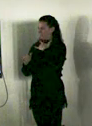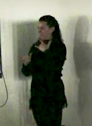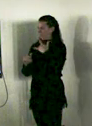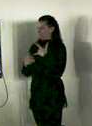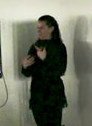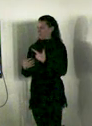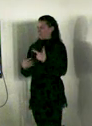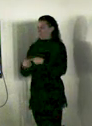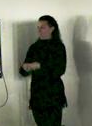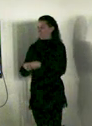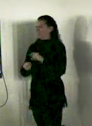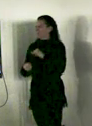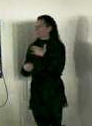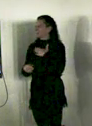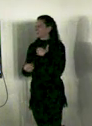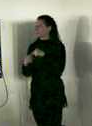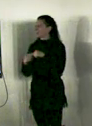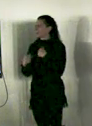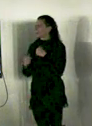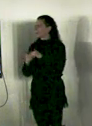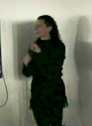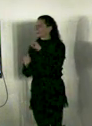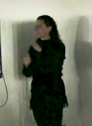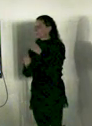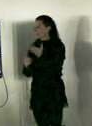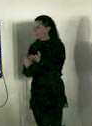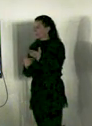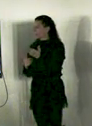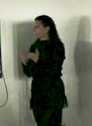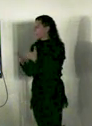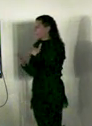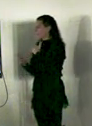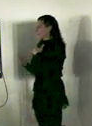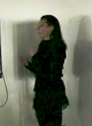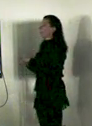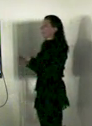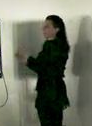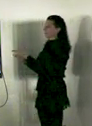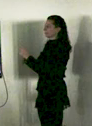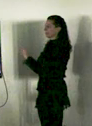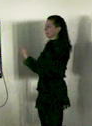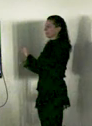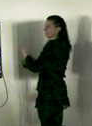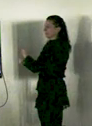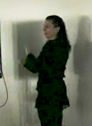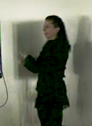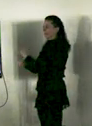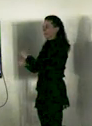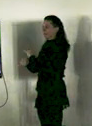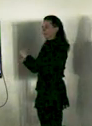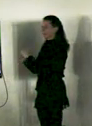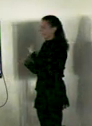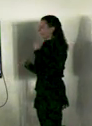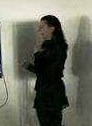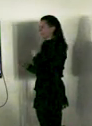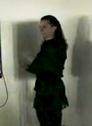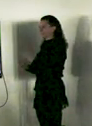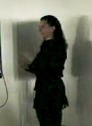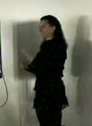is wrong. They just think, well, this is just the industry. And I reject that thinking. I think that's a broken.